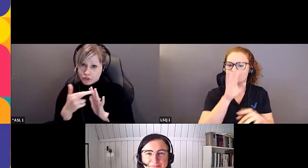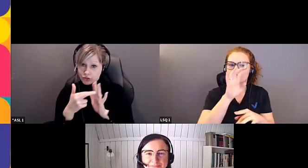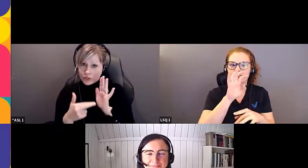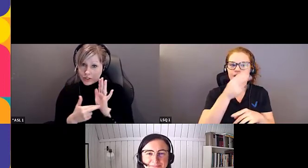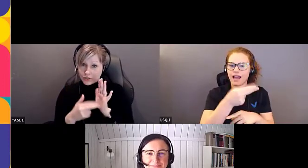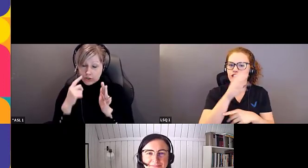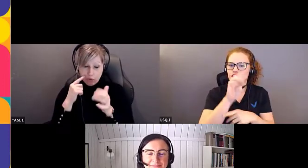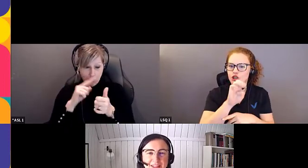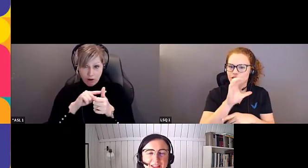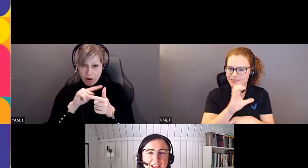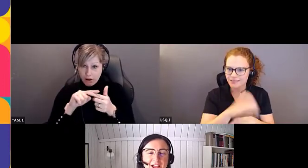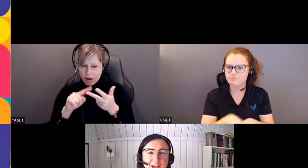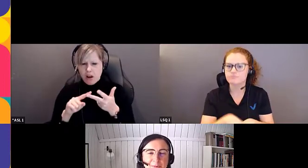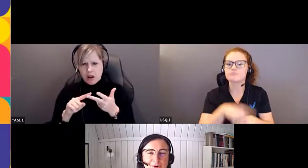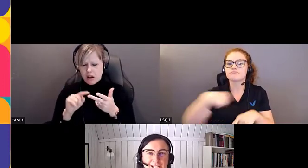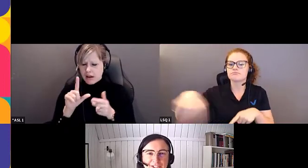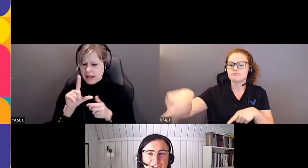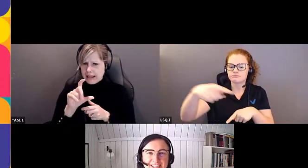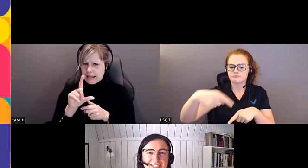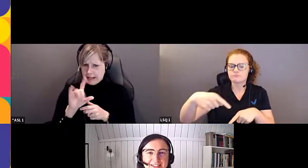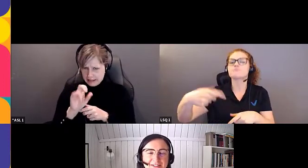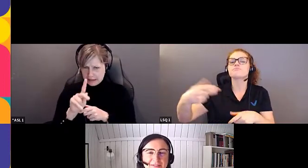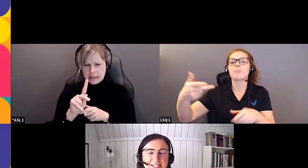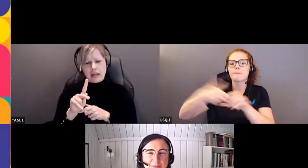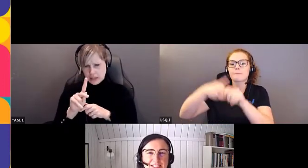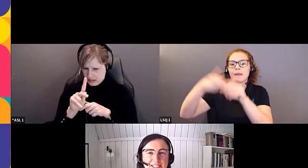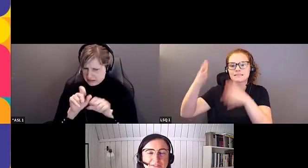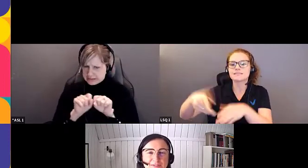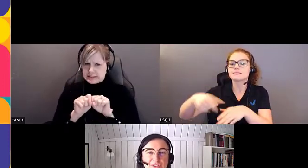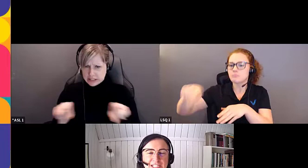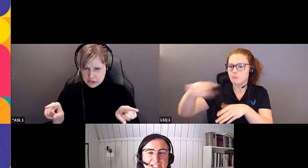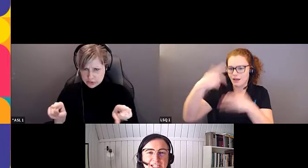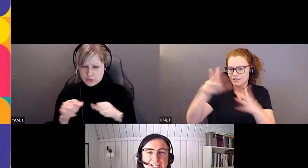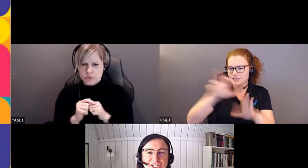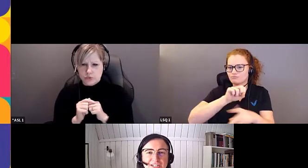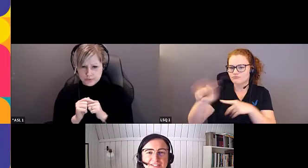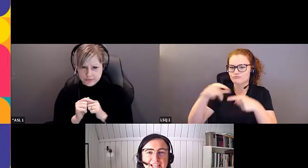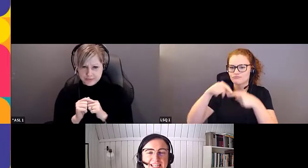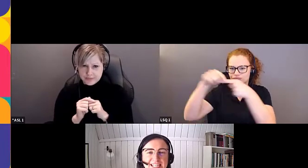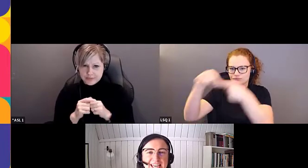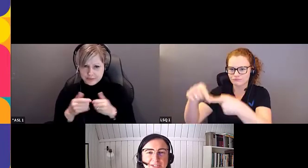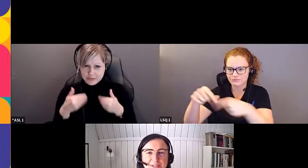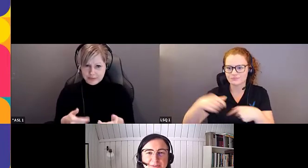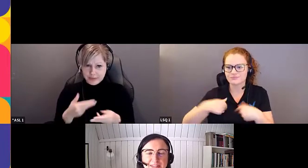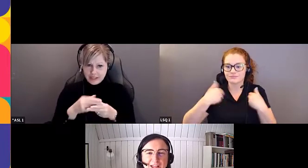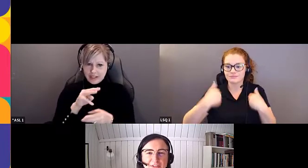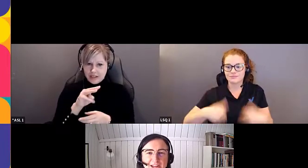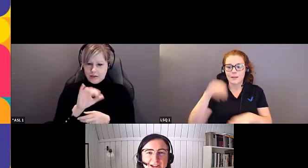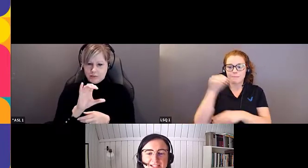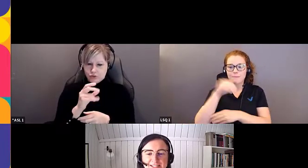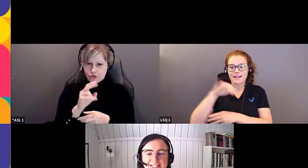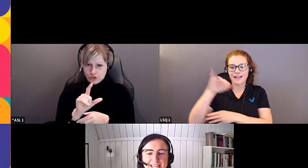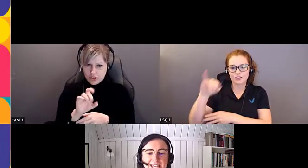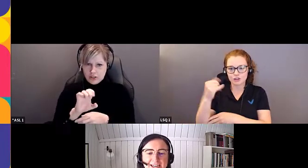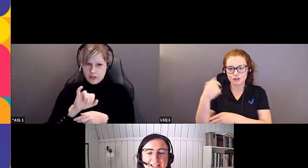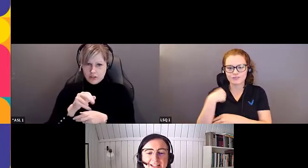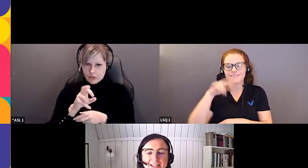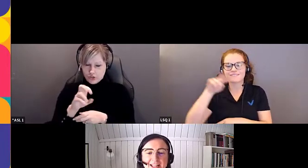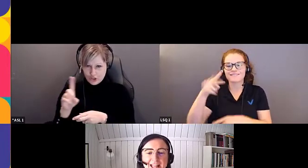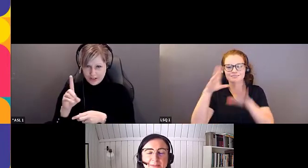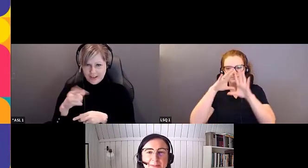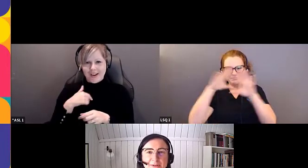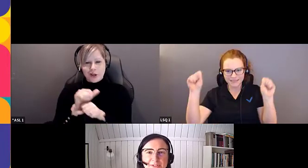recording. I'm Maria Judd, Vice President of Strategic Initiatives and Engagement with Healthcare Excellence